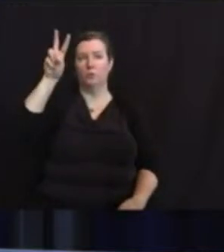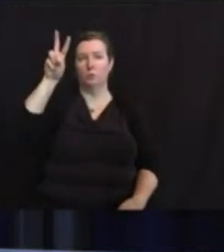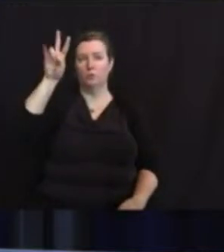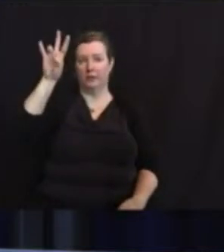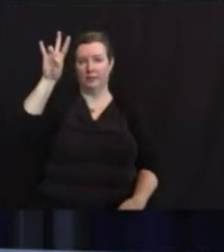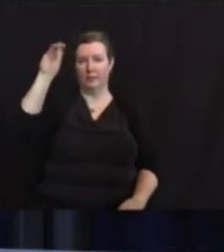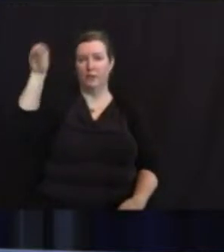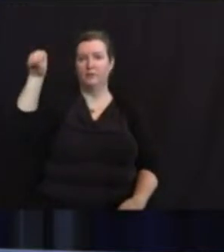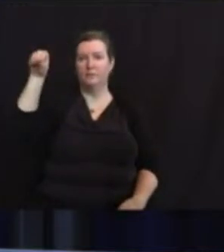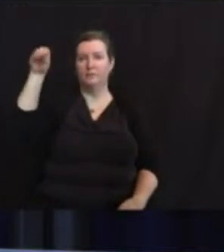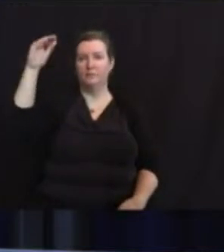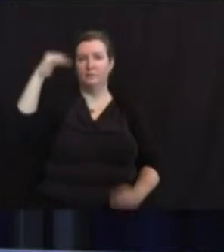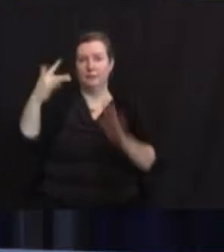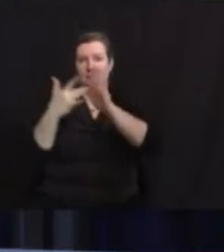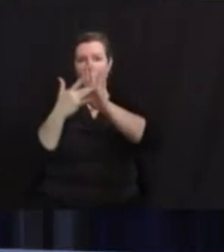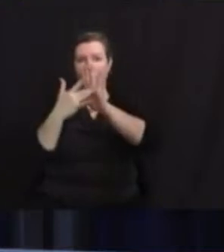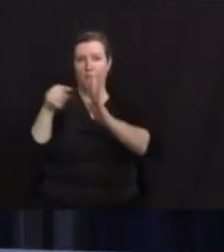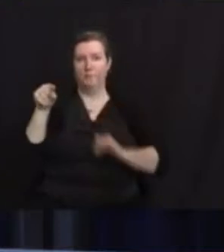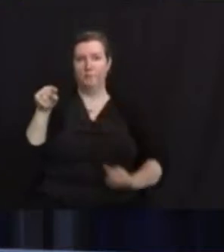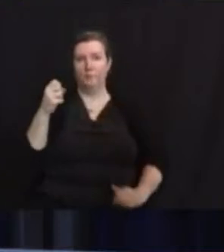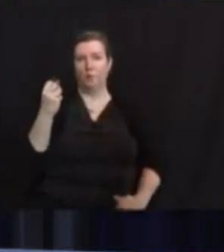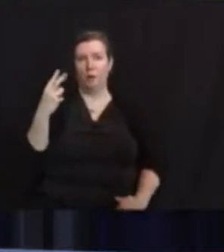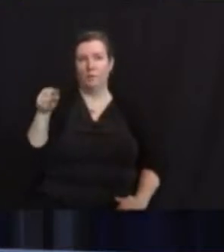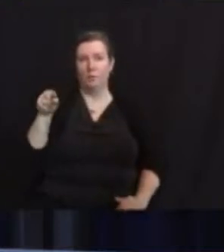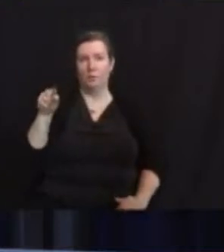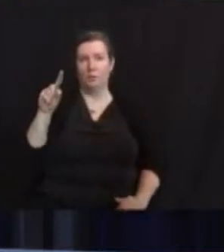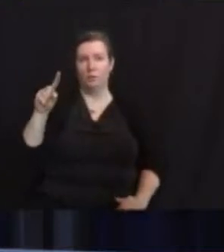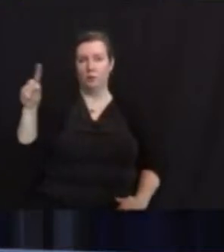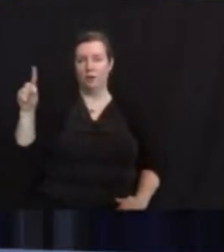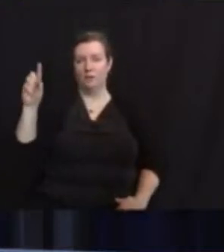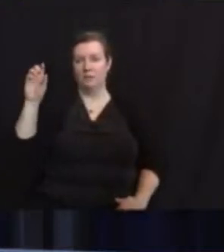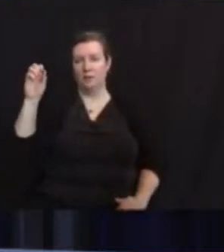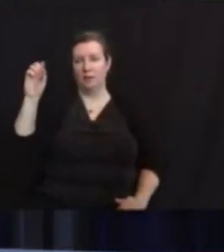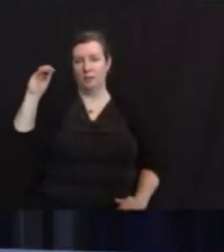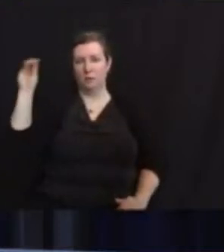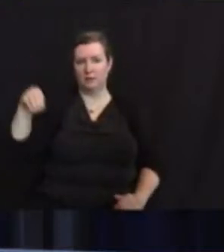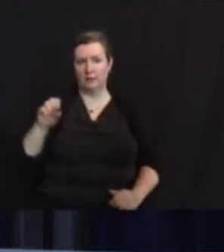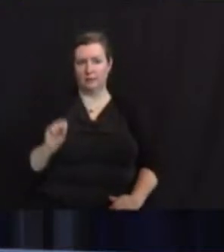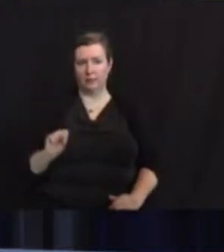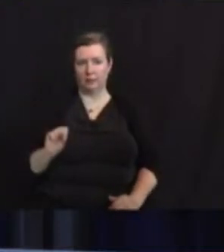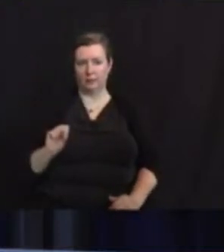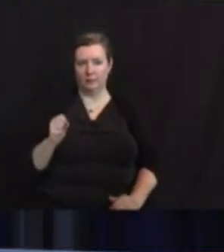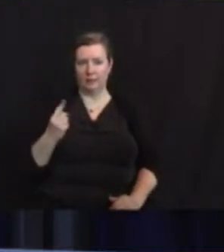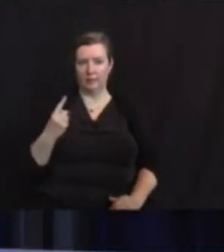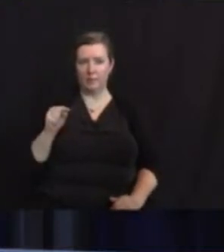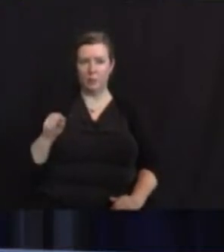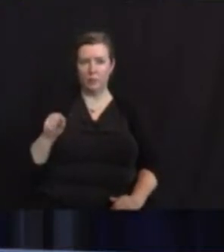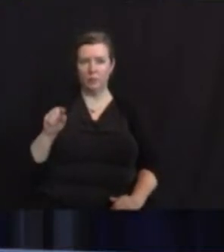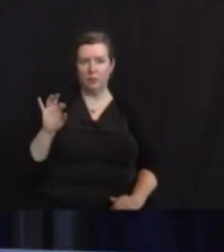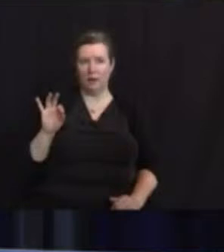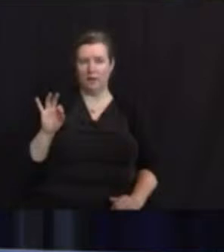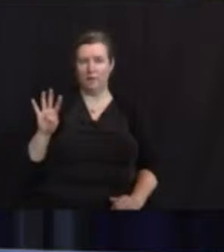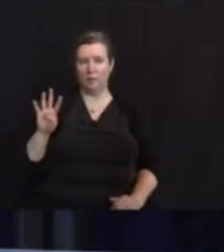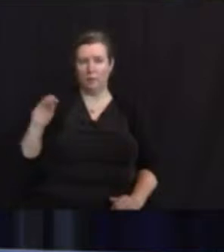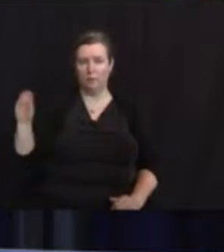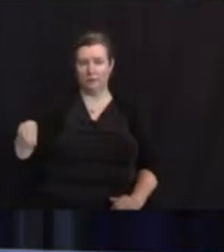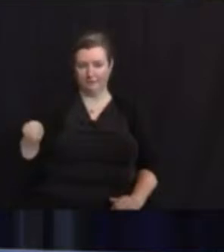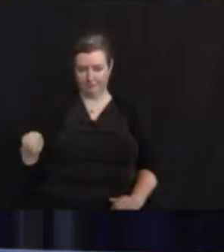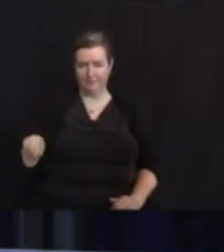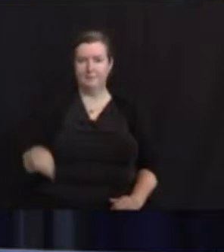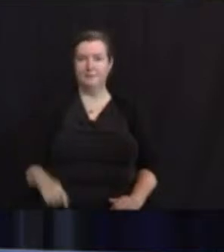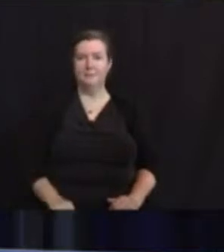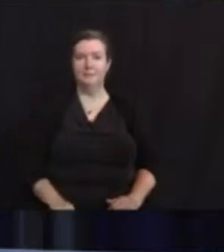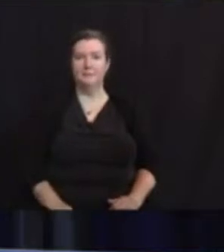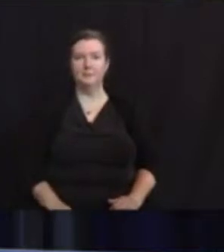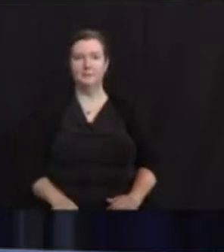11.27%, Central Region 12.11%, and Southern Region 11.94%. That